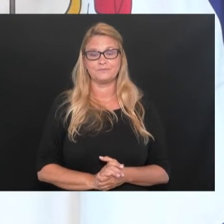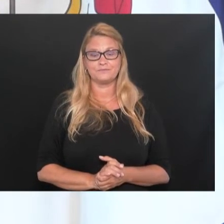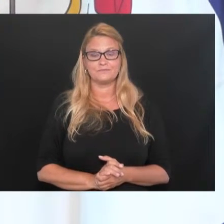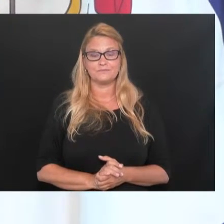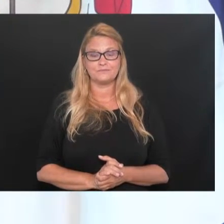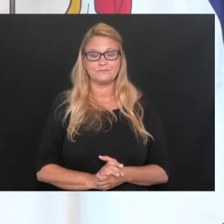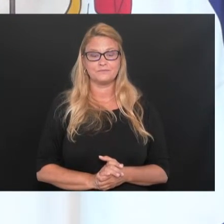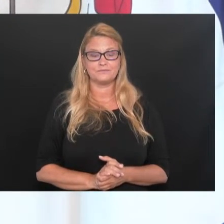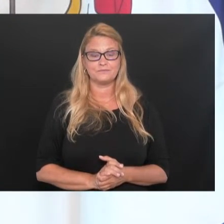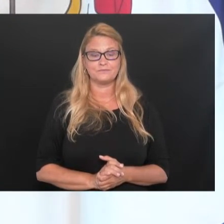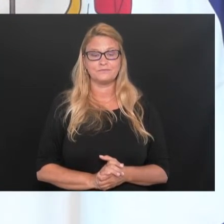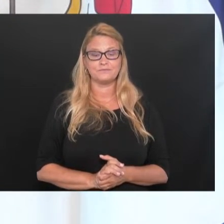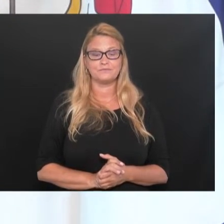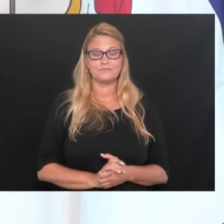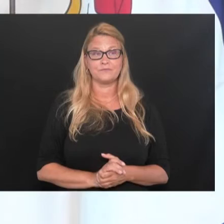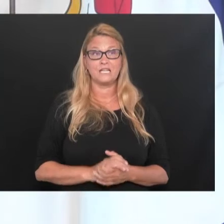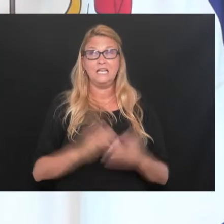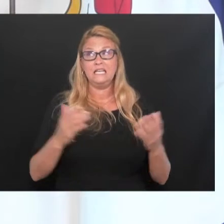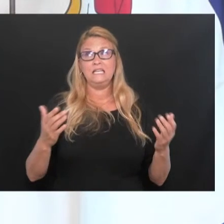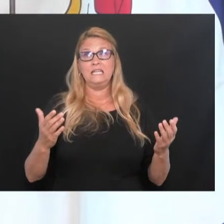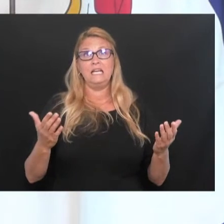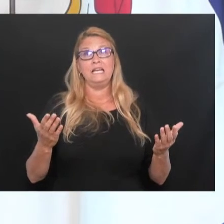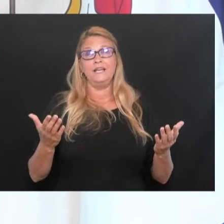Here's the morbid part of the whole thing.